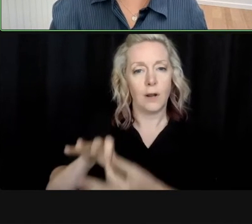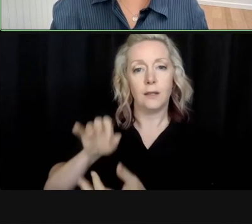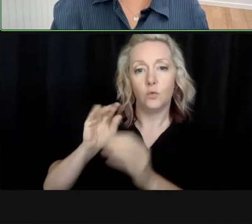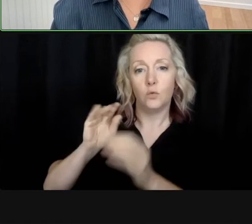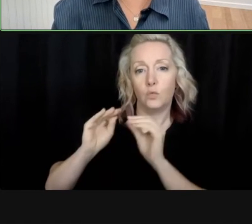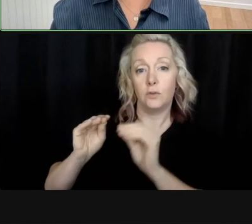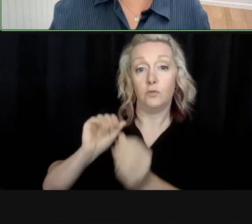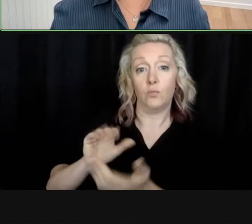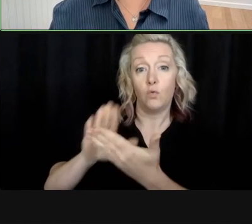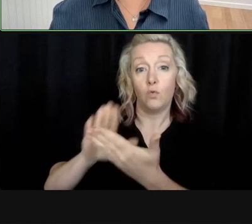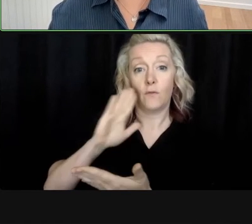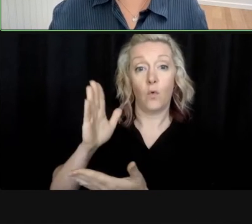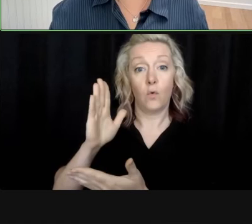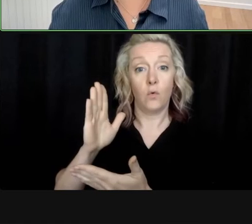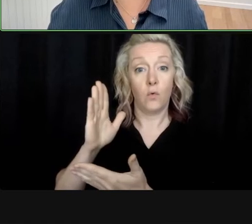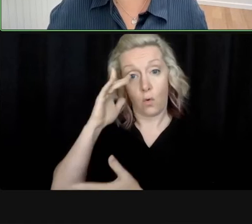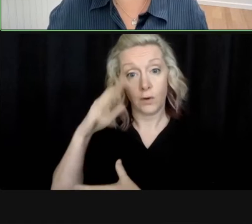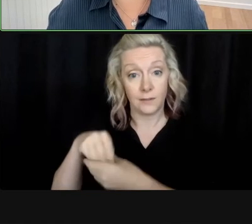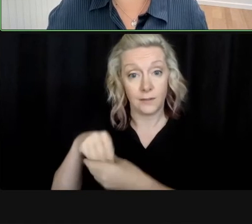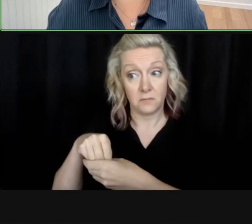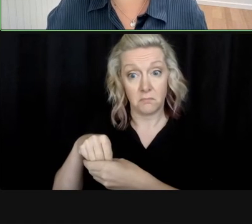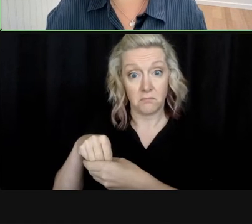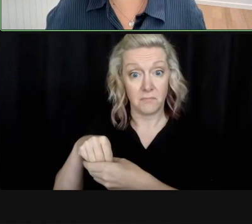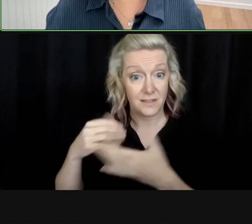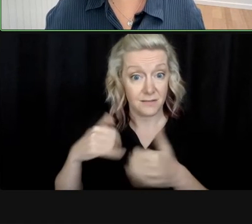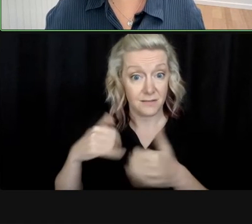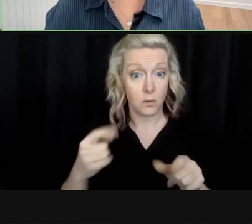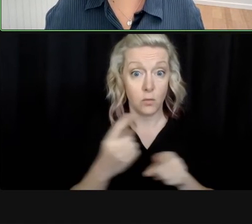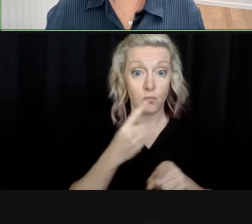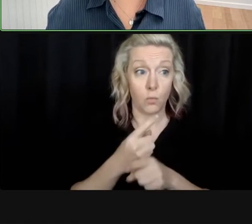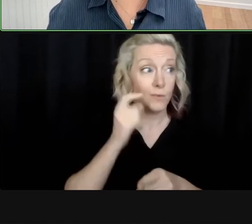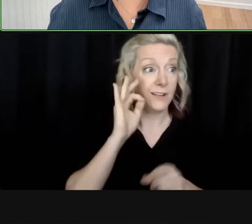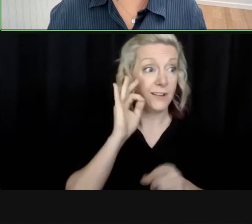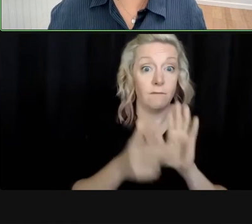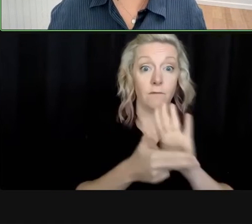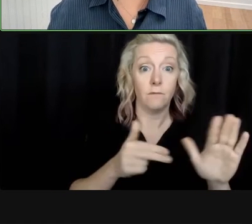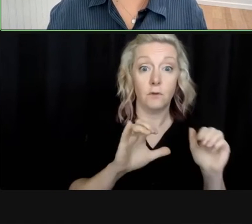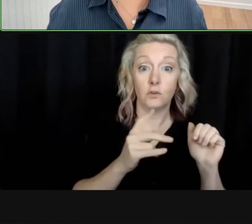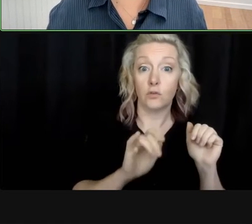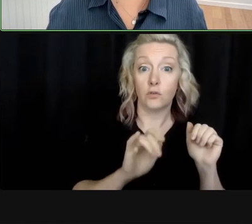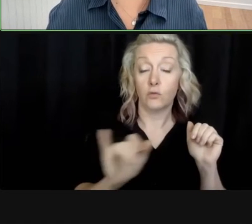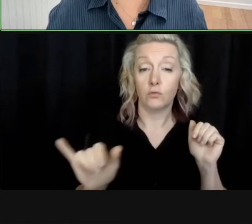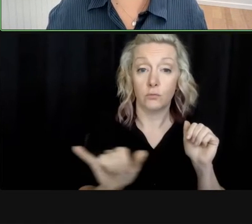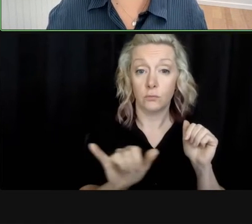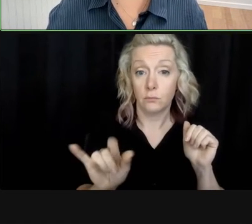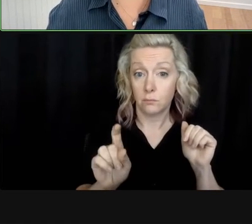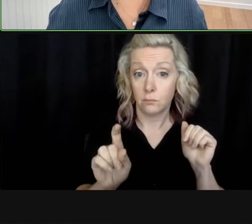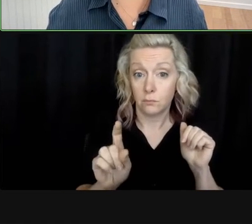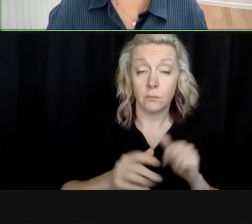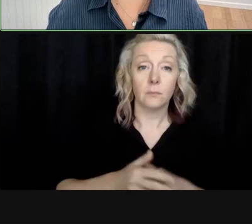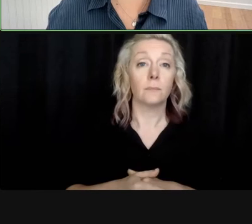methodologies. Are they the most appropriate one for that child with charge syndrome? Okay.